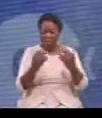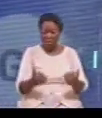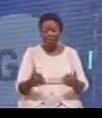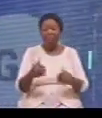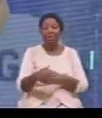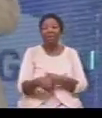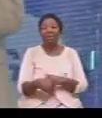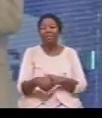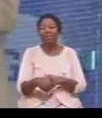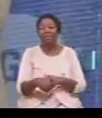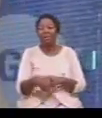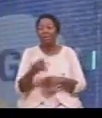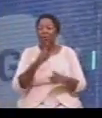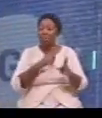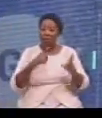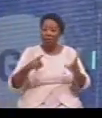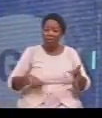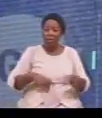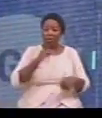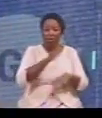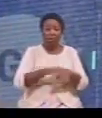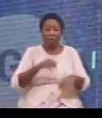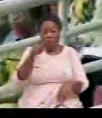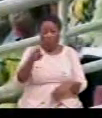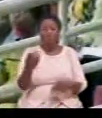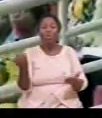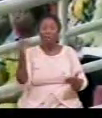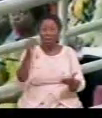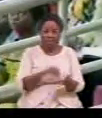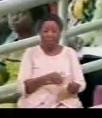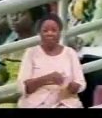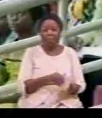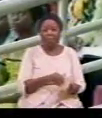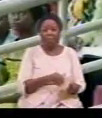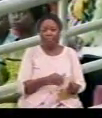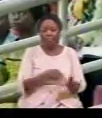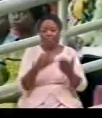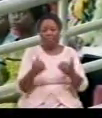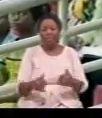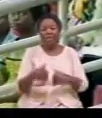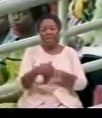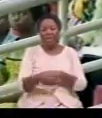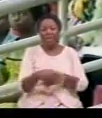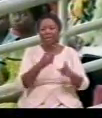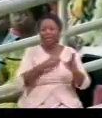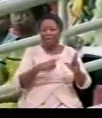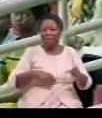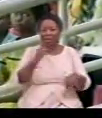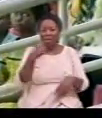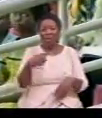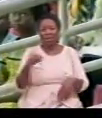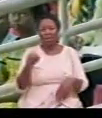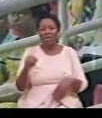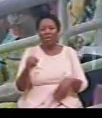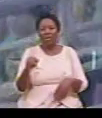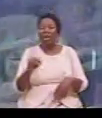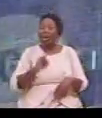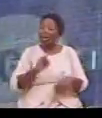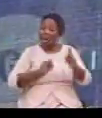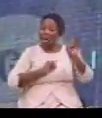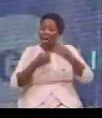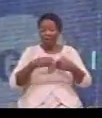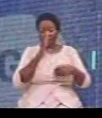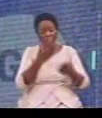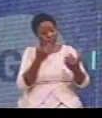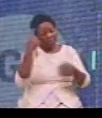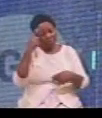Tonight, the Lord is calling you again. Tonight, the Lord is saying, I've been waiting for a long